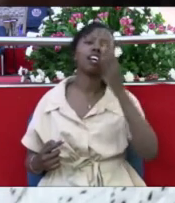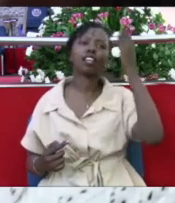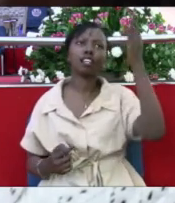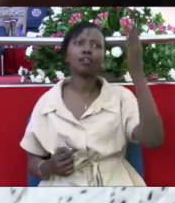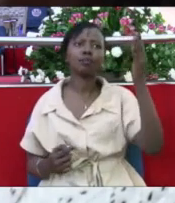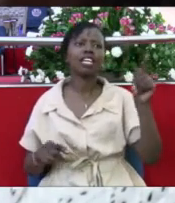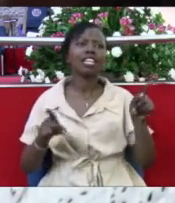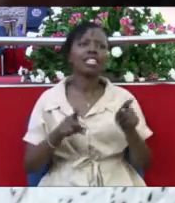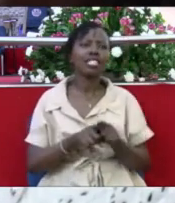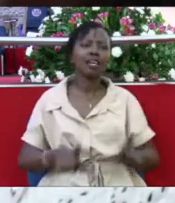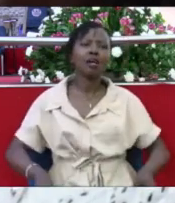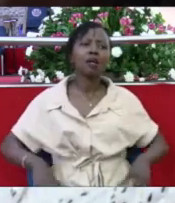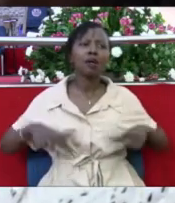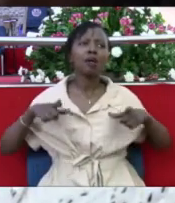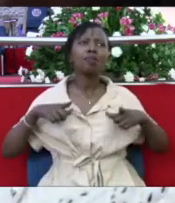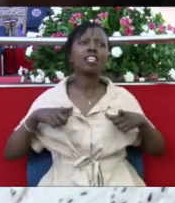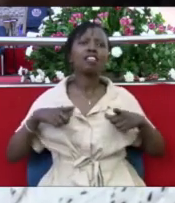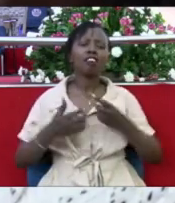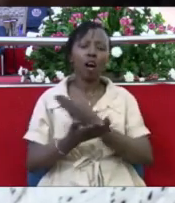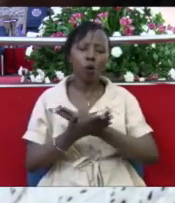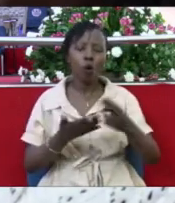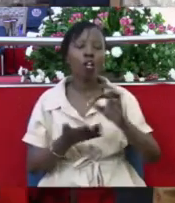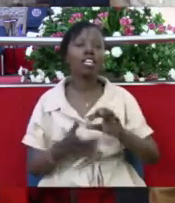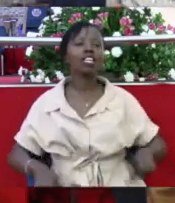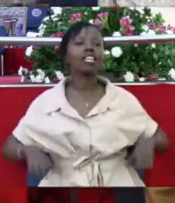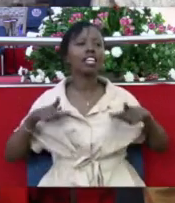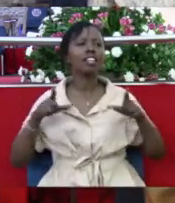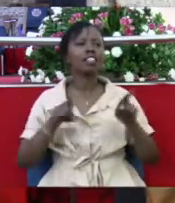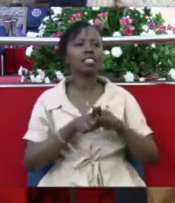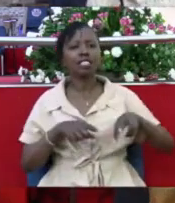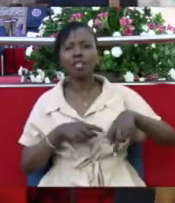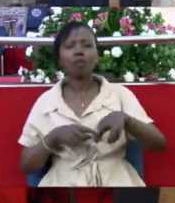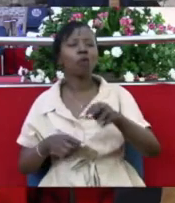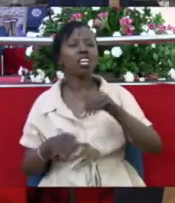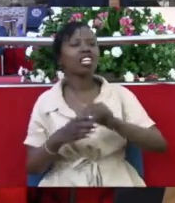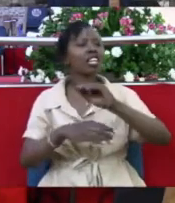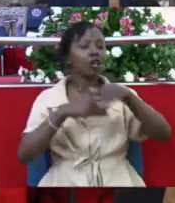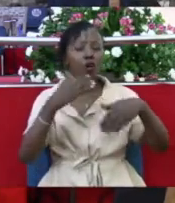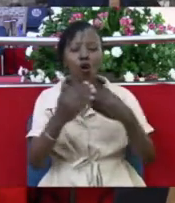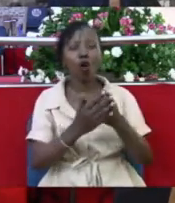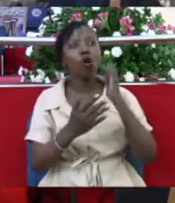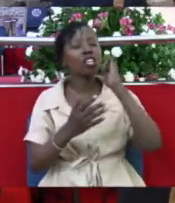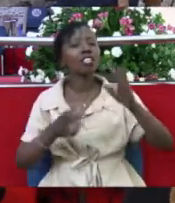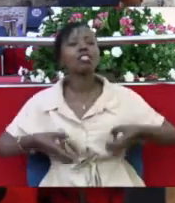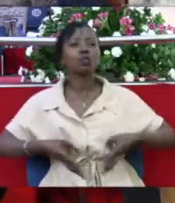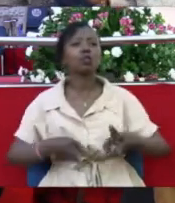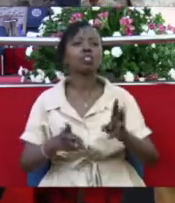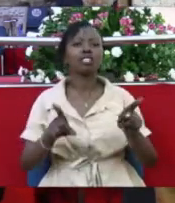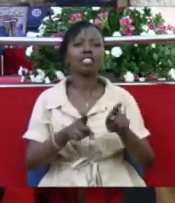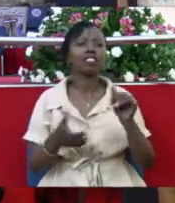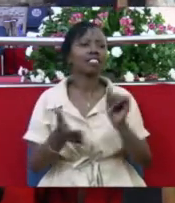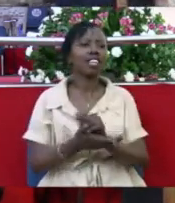in reverence of him, ya kwamba tukae tukimheshimu, that we walk in all his ways, that tutembee katika njia zake, that we love him, ya